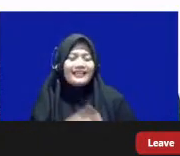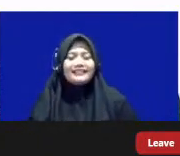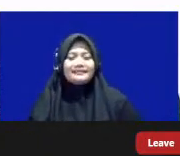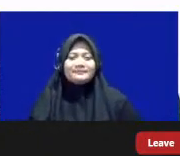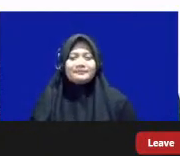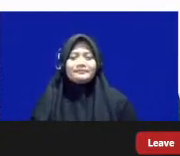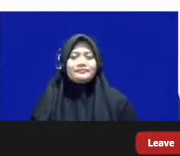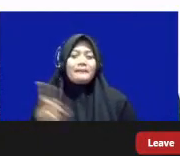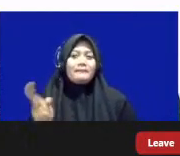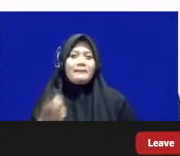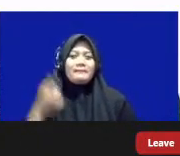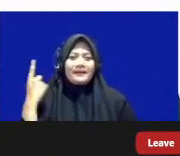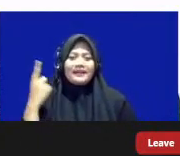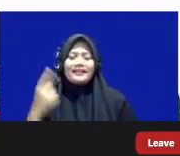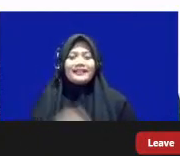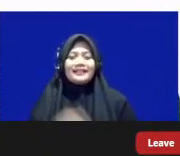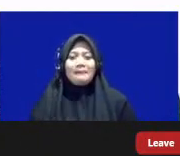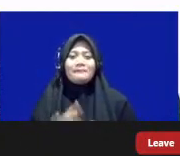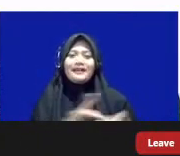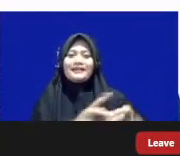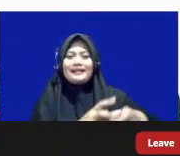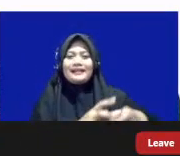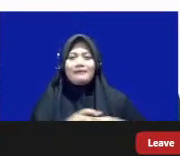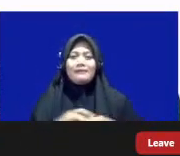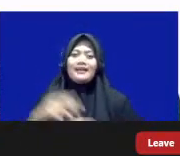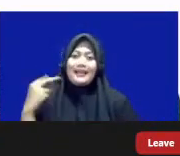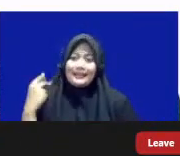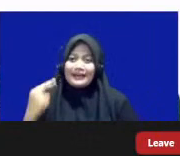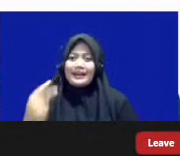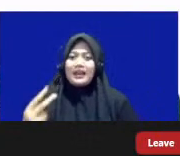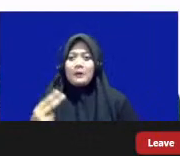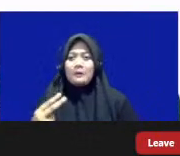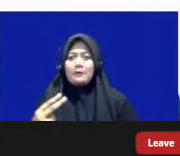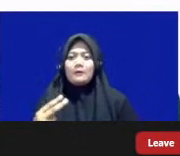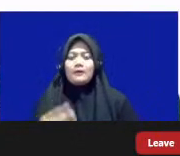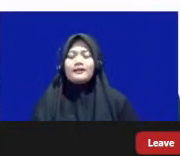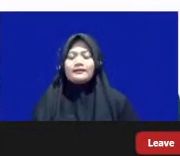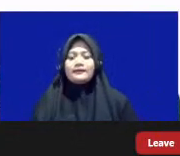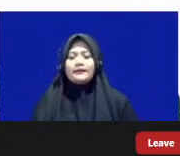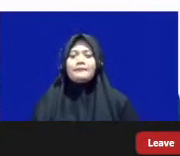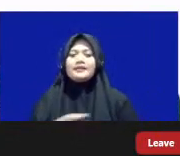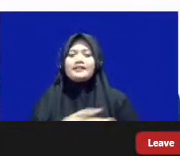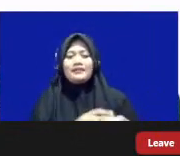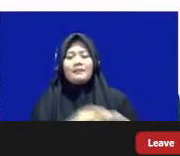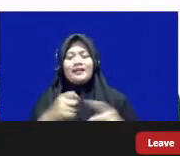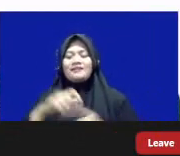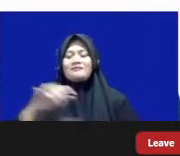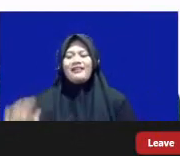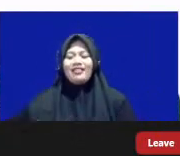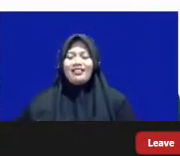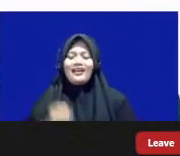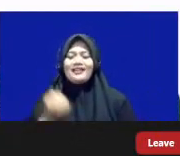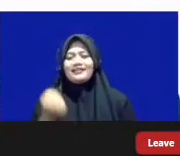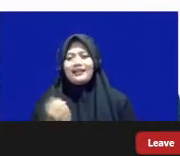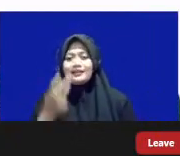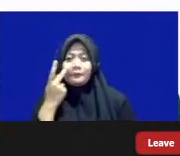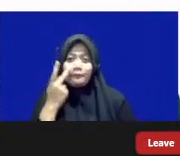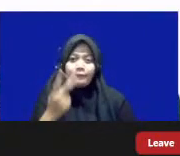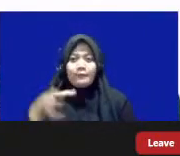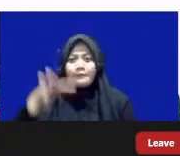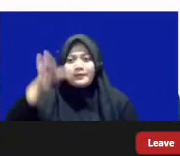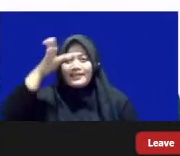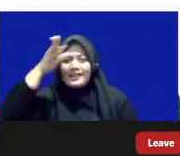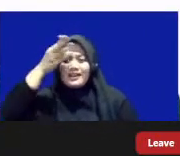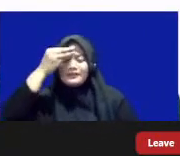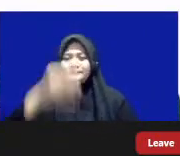as well from Bangladesh about their cyclone preparedness program. And we know as well that wind hazards is actually one of the fastest growing hazards